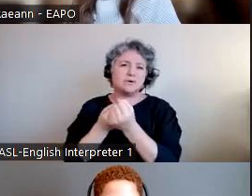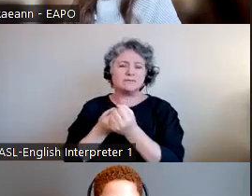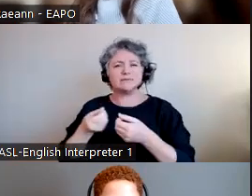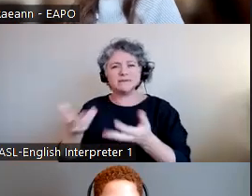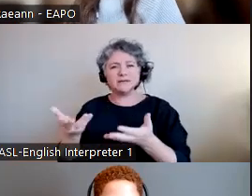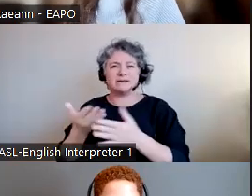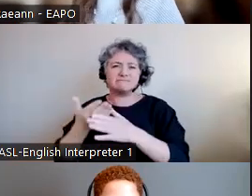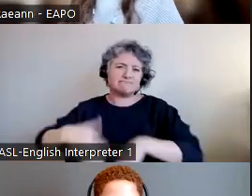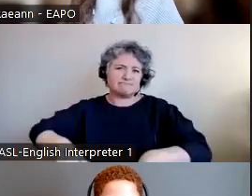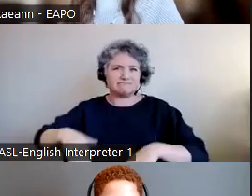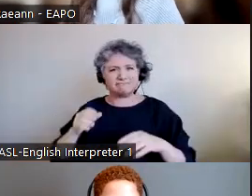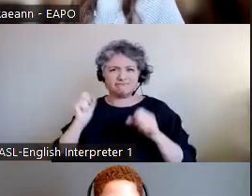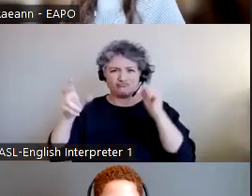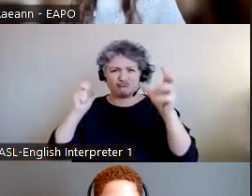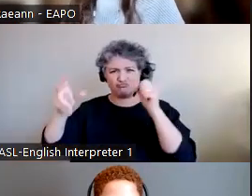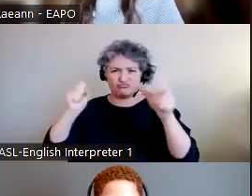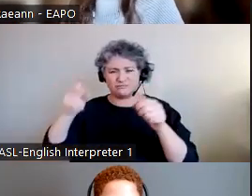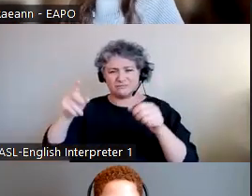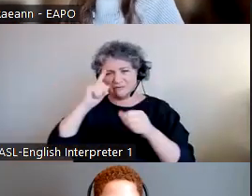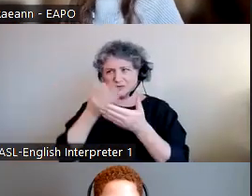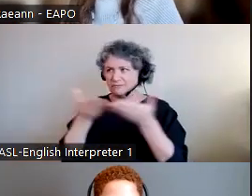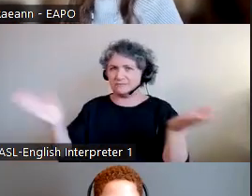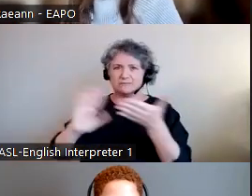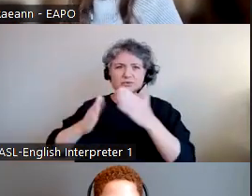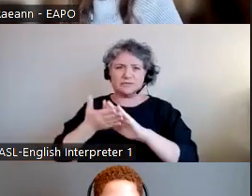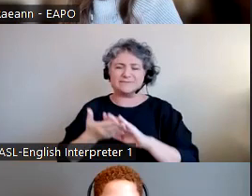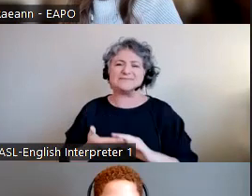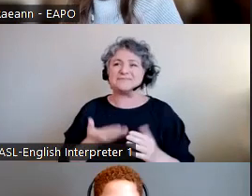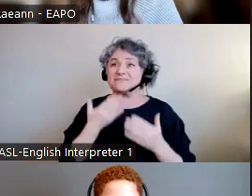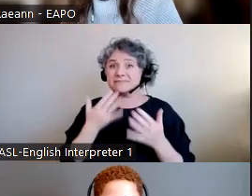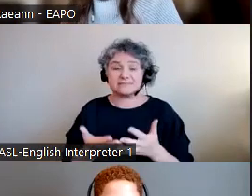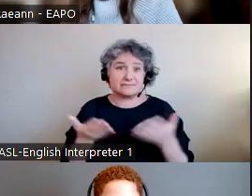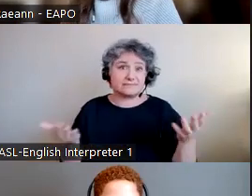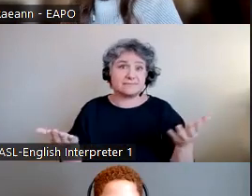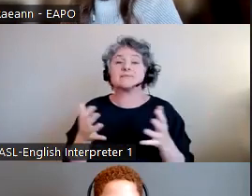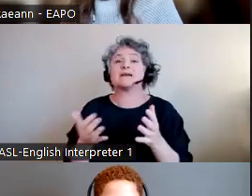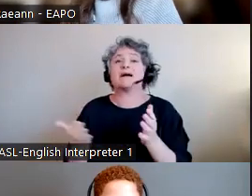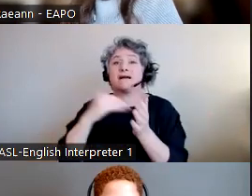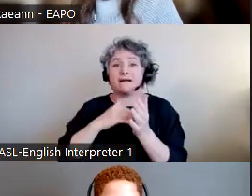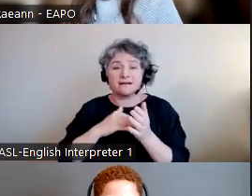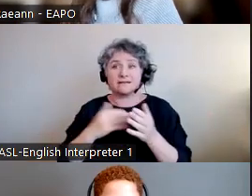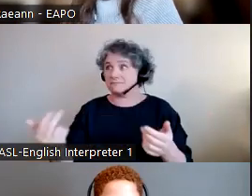this information to our broader community. So thank you again for participating,